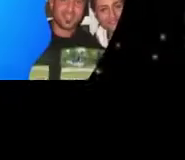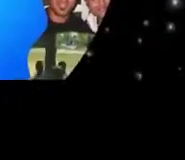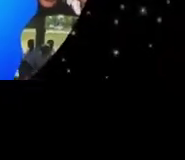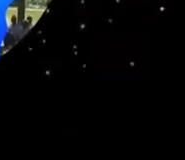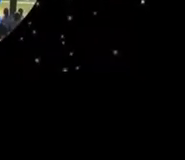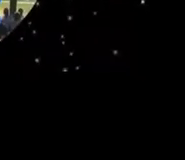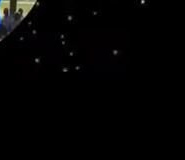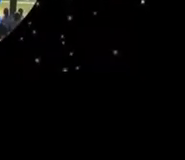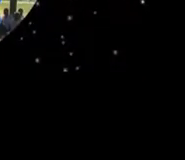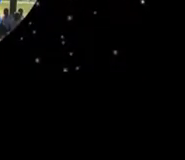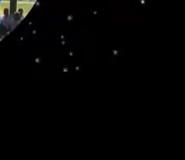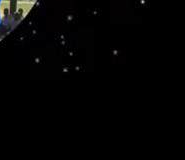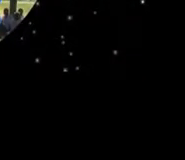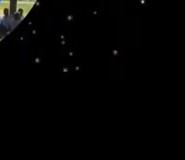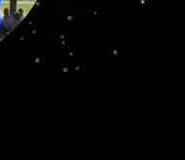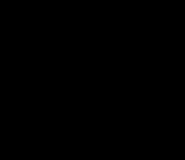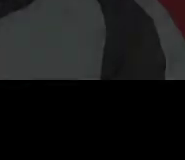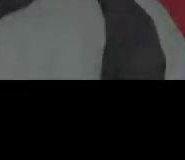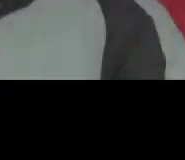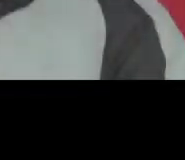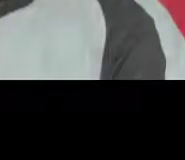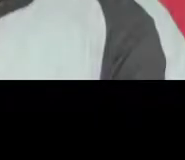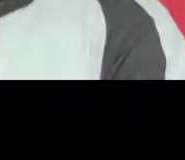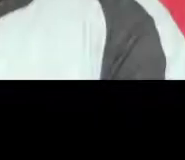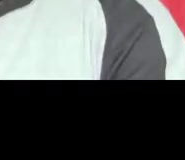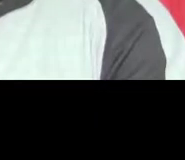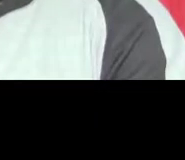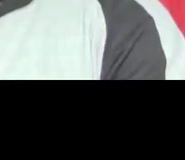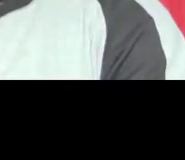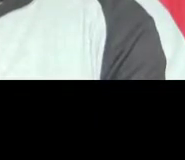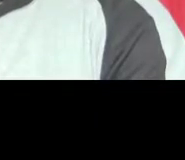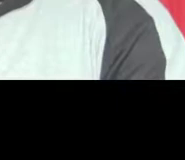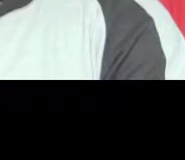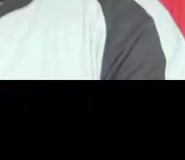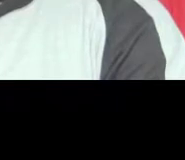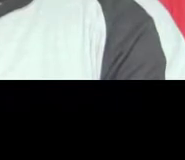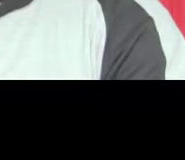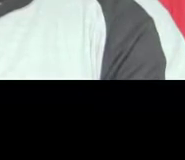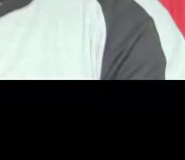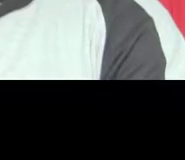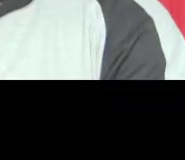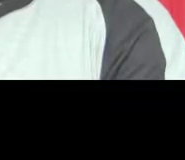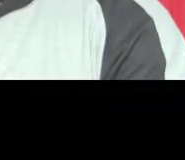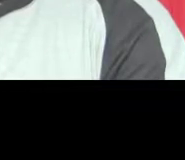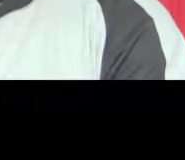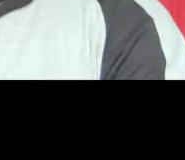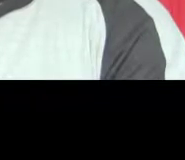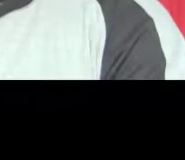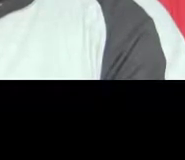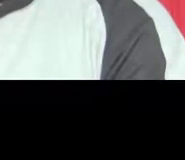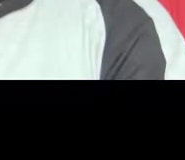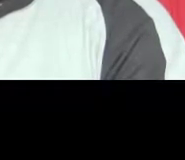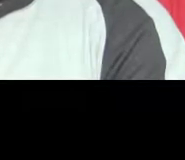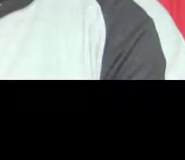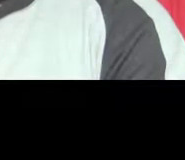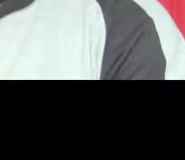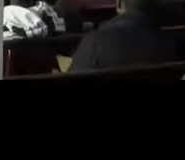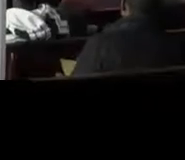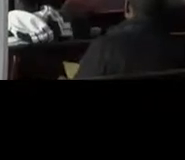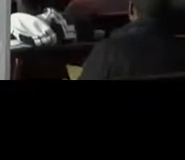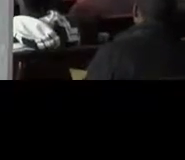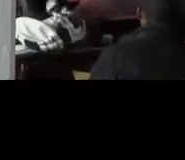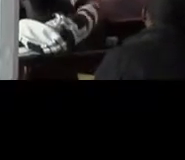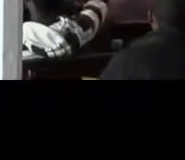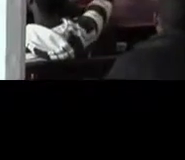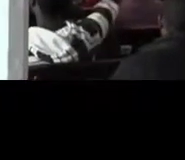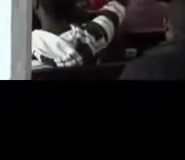Africa, the Caribbean, and Eastern Europe. My name is Olatunde Kolajebutu. I'm from Nigeria.